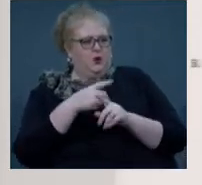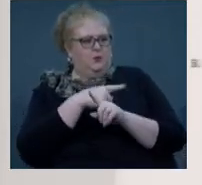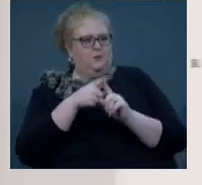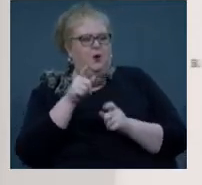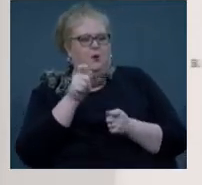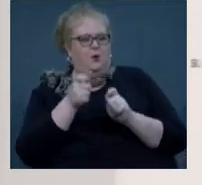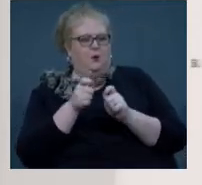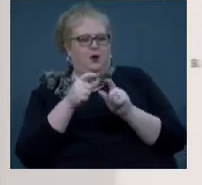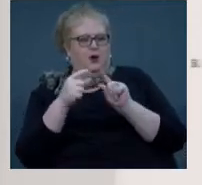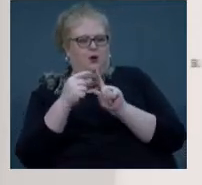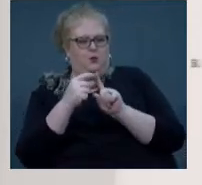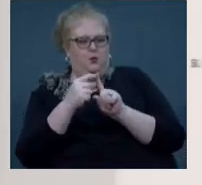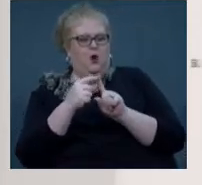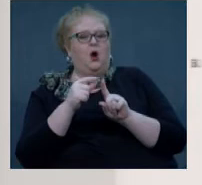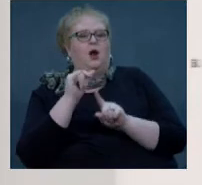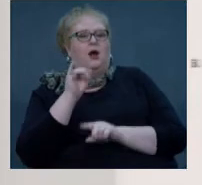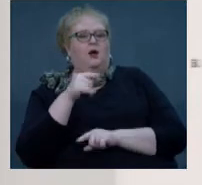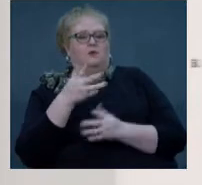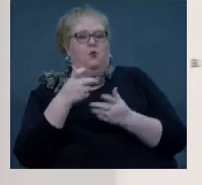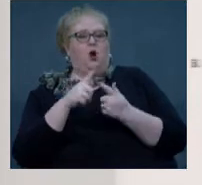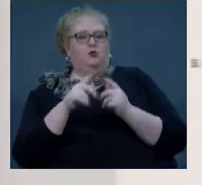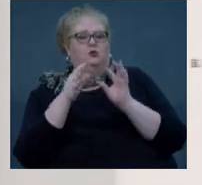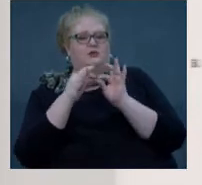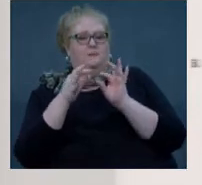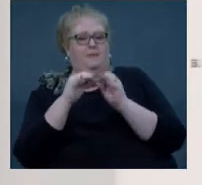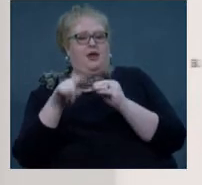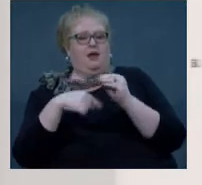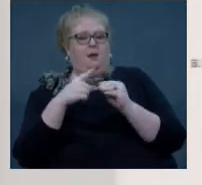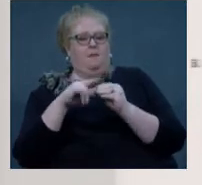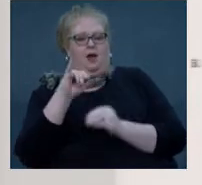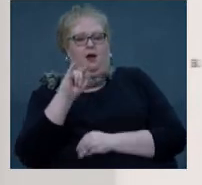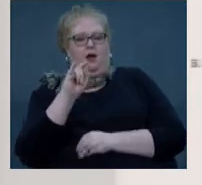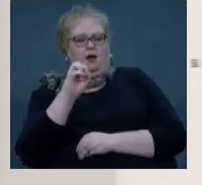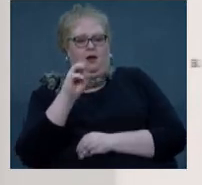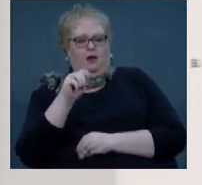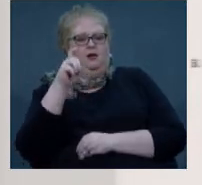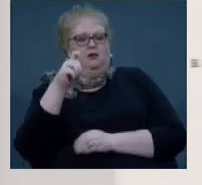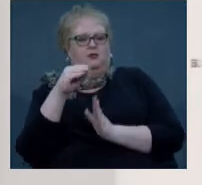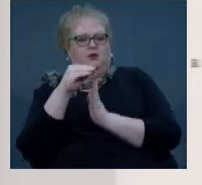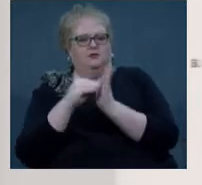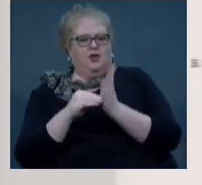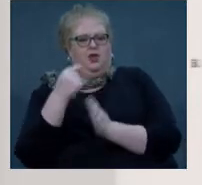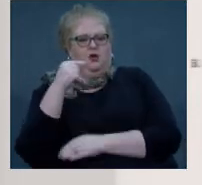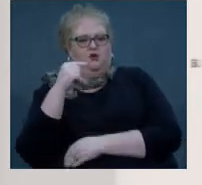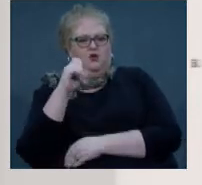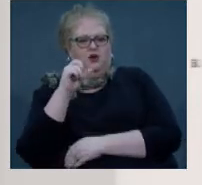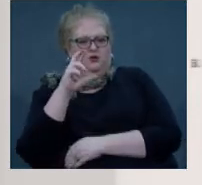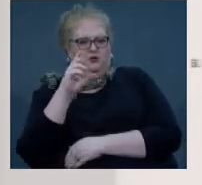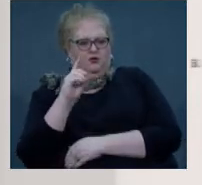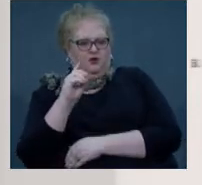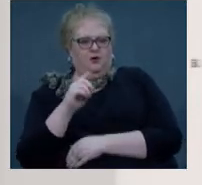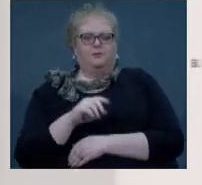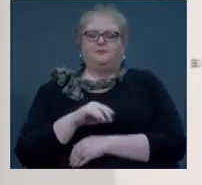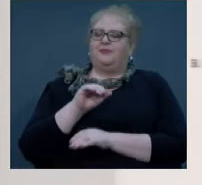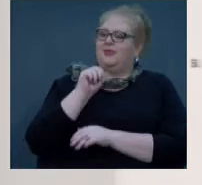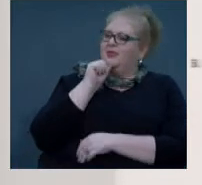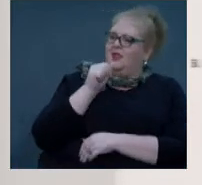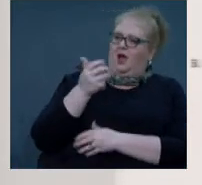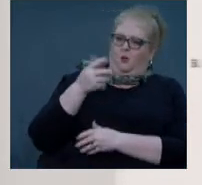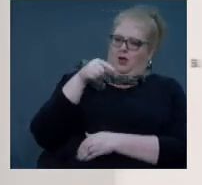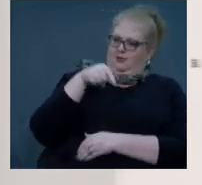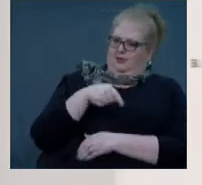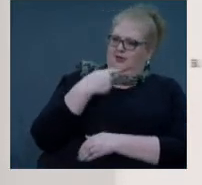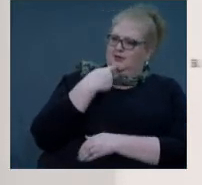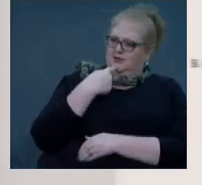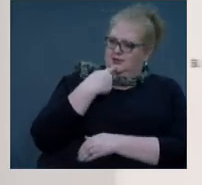that if you want to speak on an item, you have to fill out a green card. Now, whether that should be at the That's not what this said. That's what